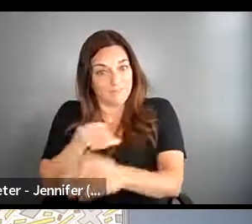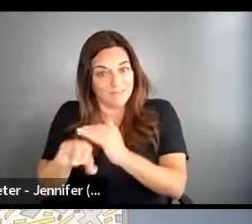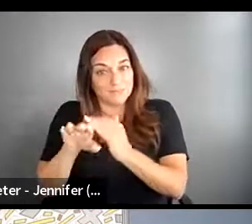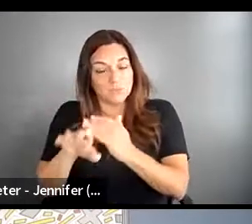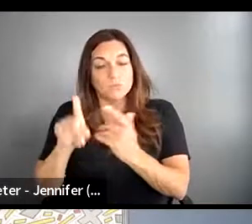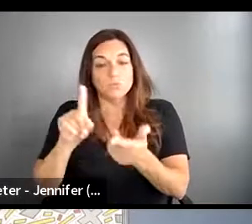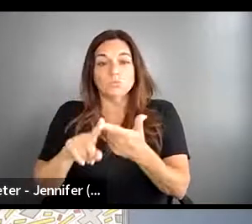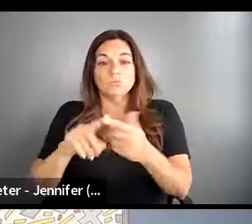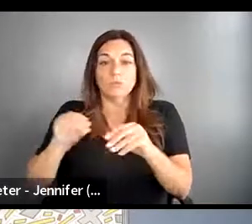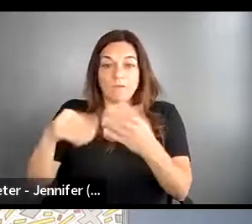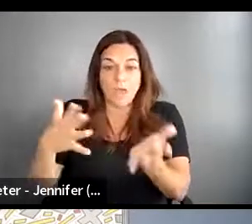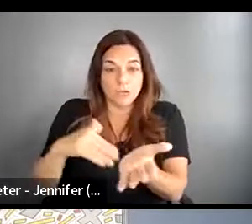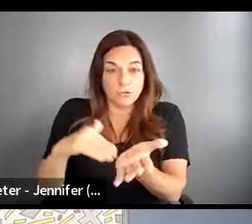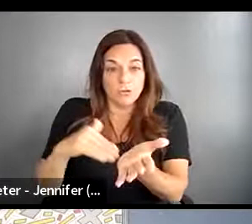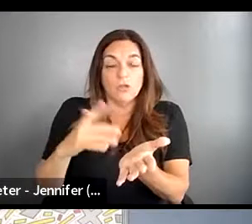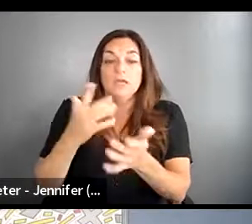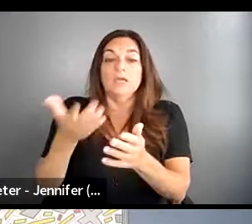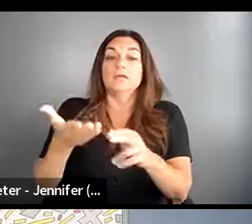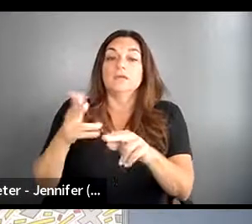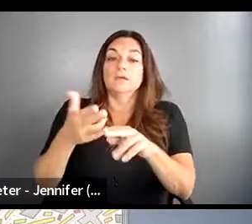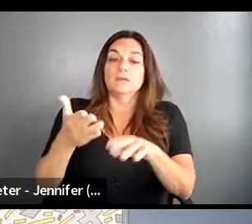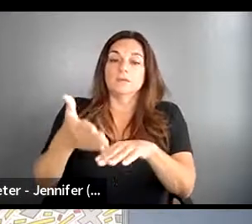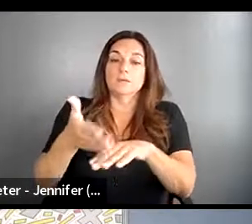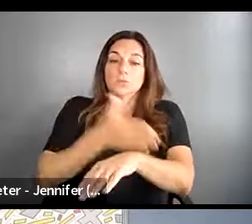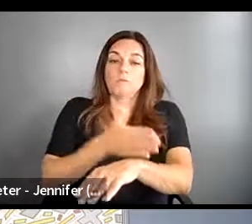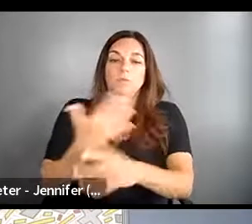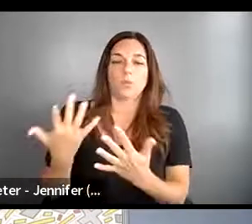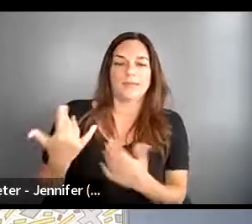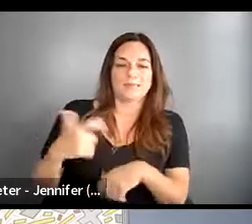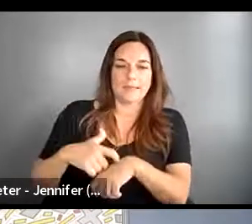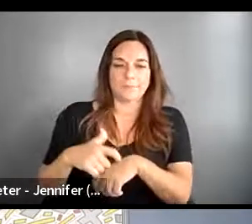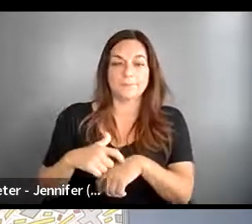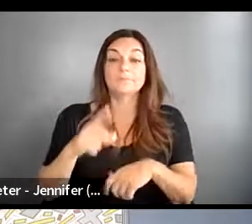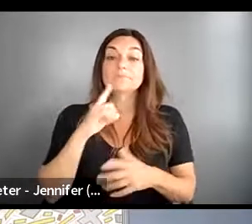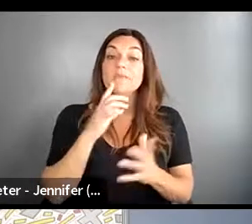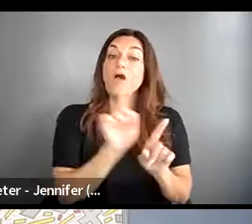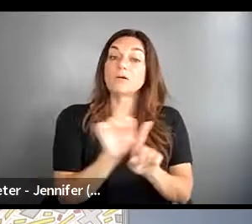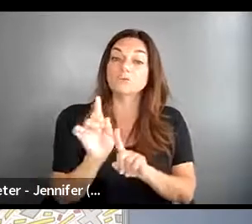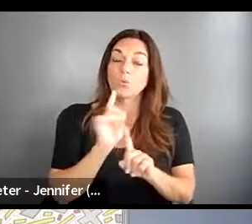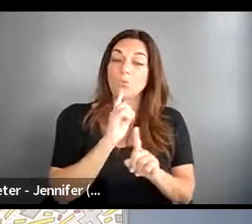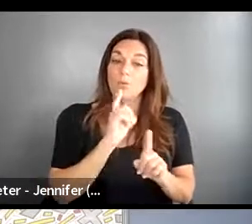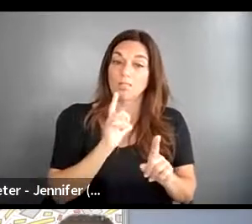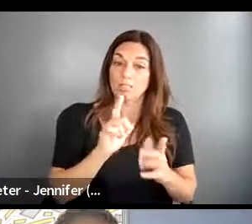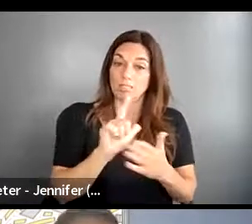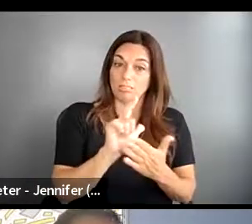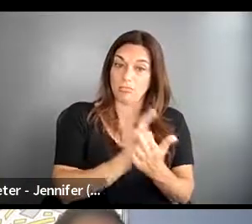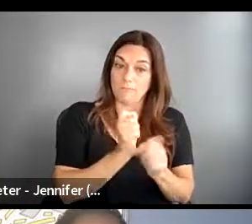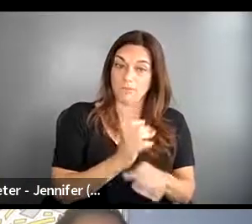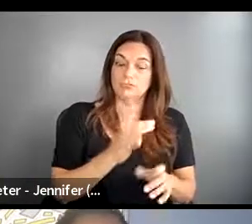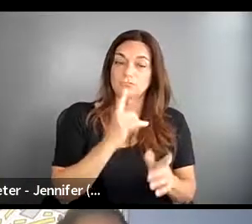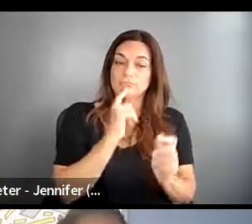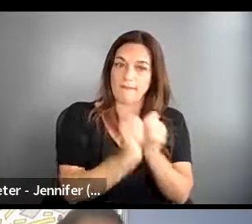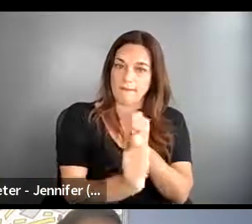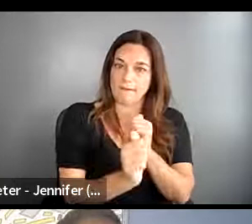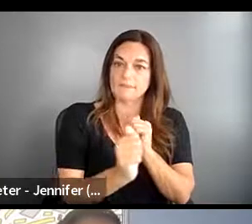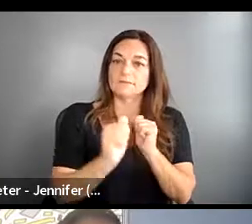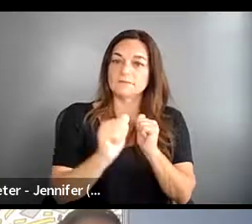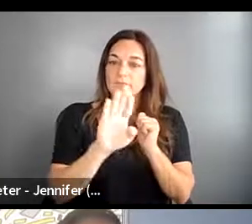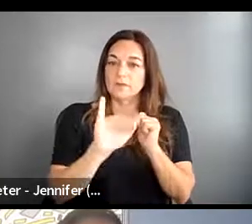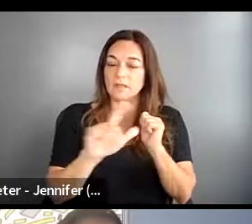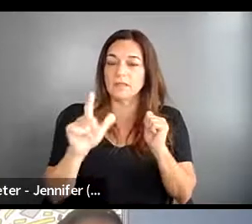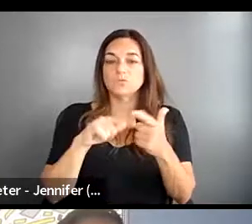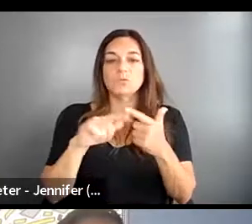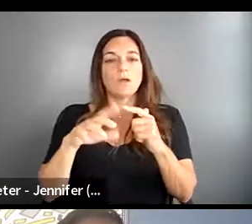patient wait times. Additionally, the legislature passed an amendment to the state budget, which bars compliance with out-of-state summons